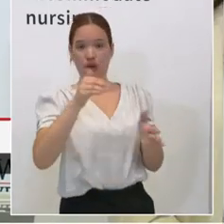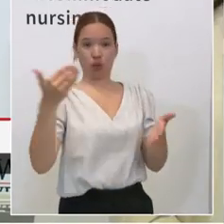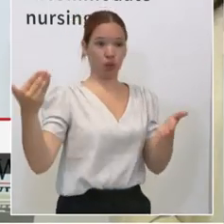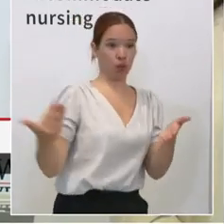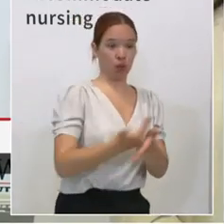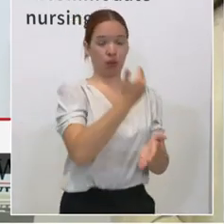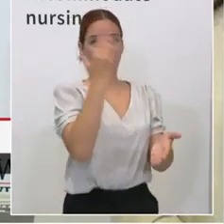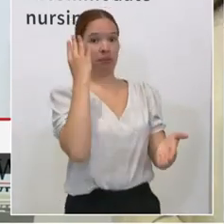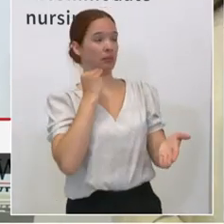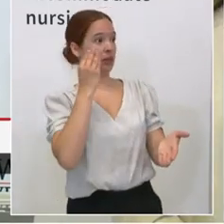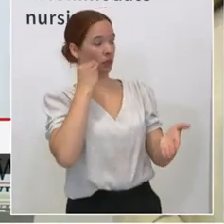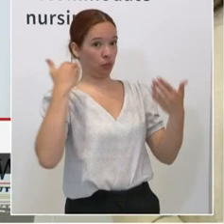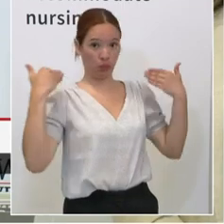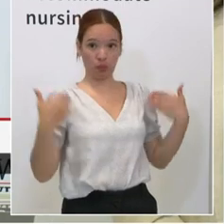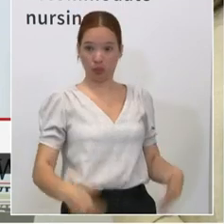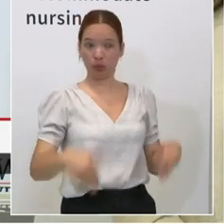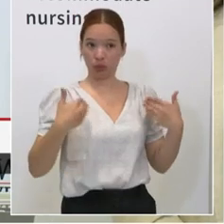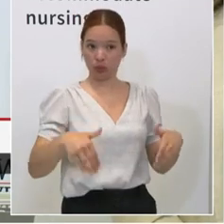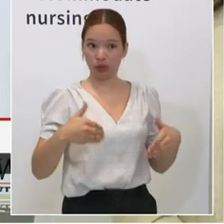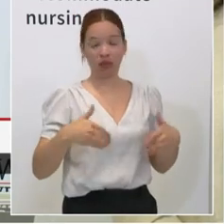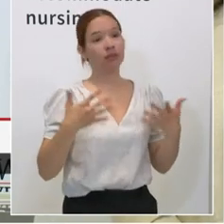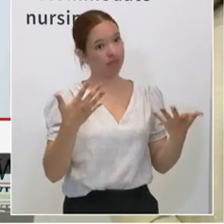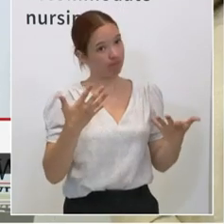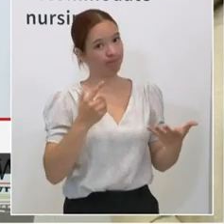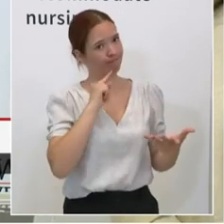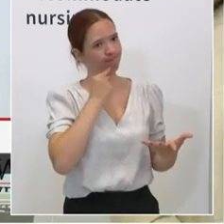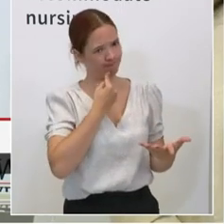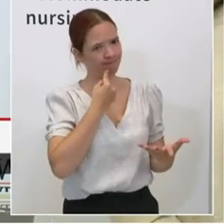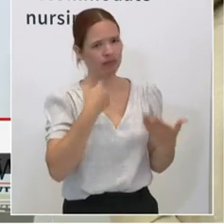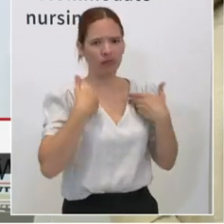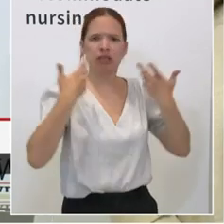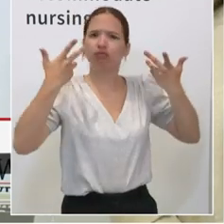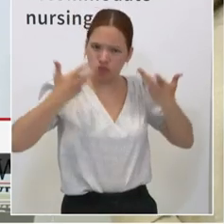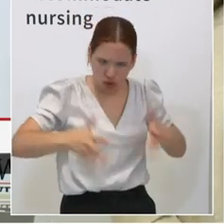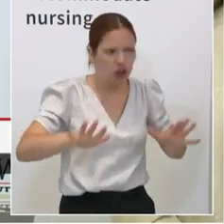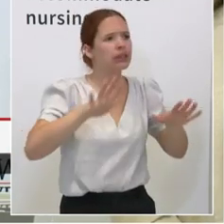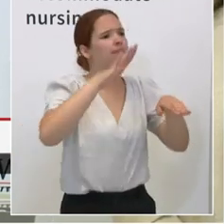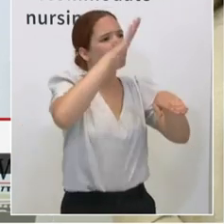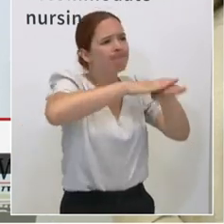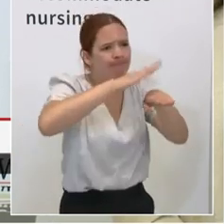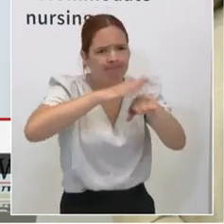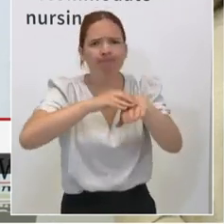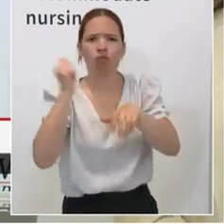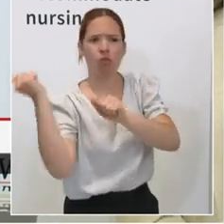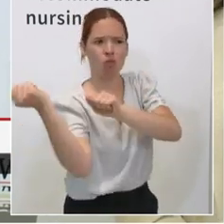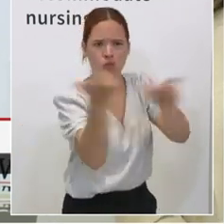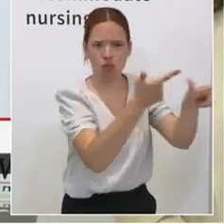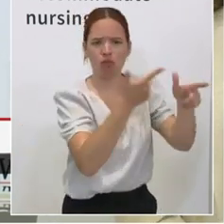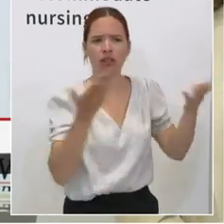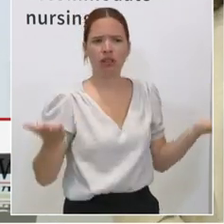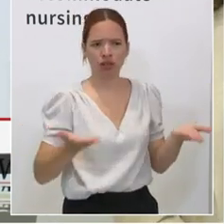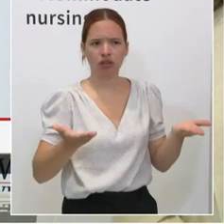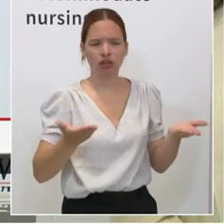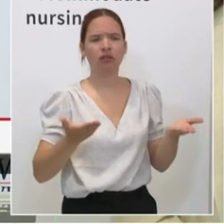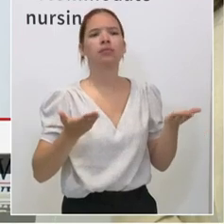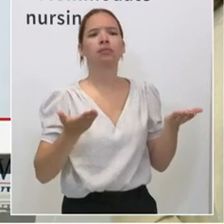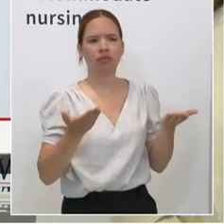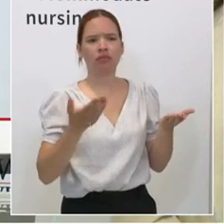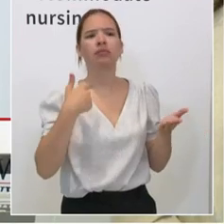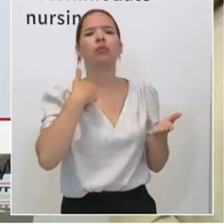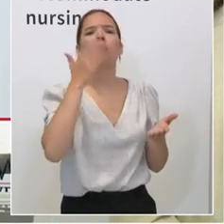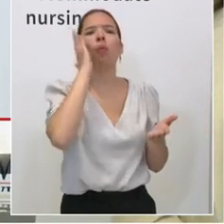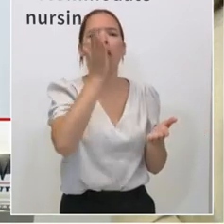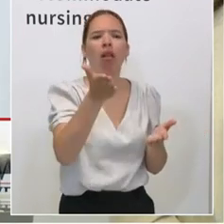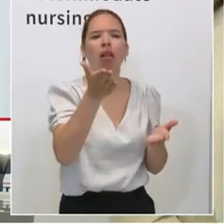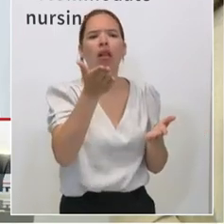poorly. So we have advisories out to the public. We also are going to modify some government operations, and